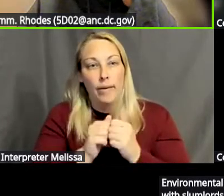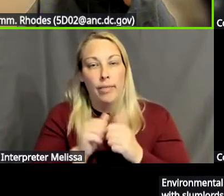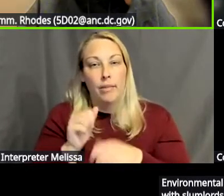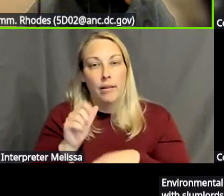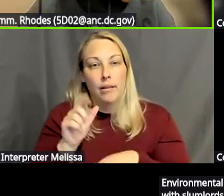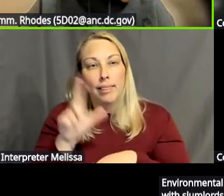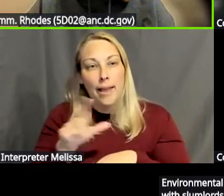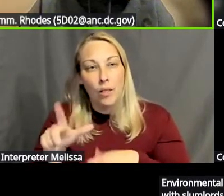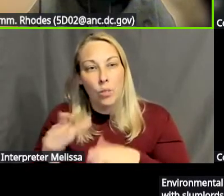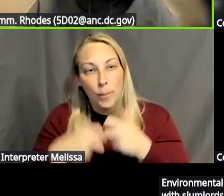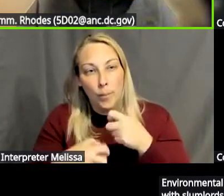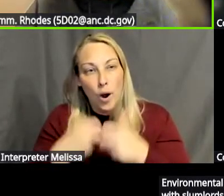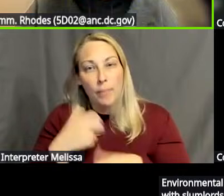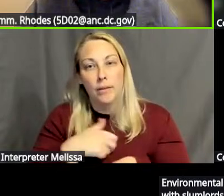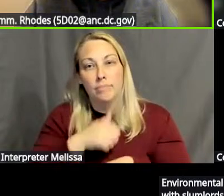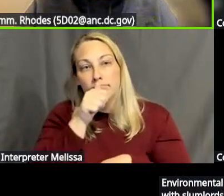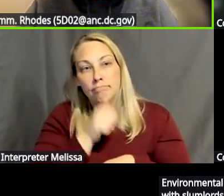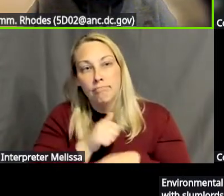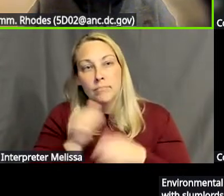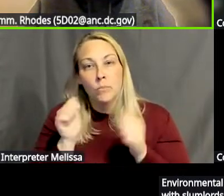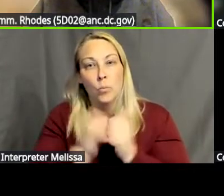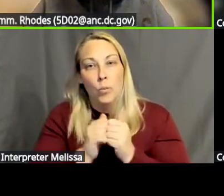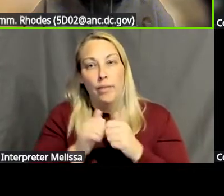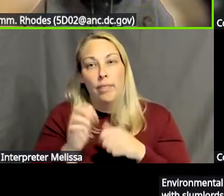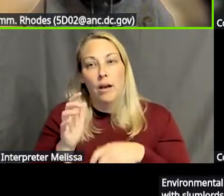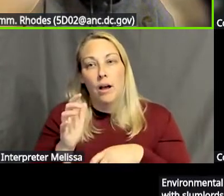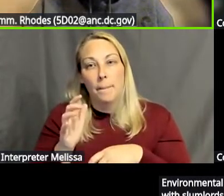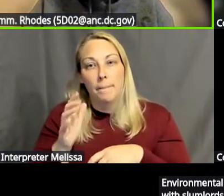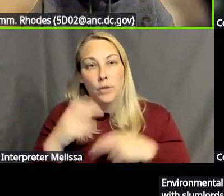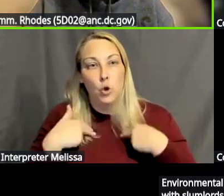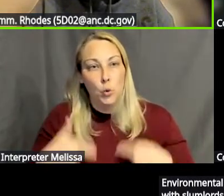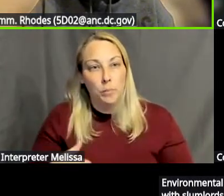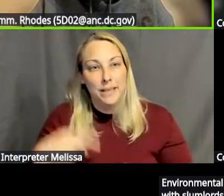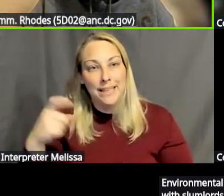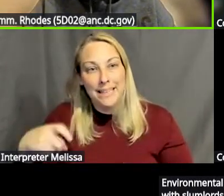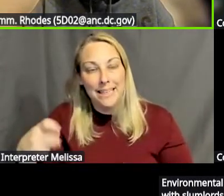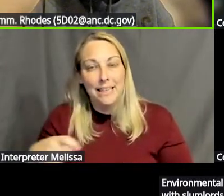with businesses that come and go. Um,